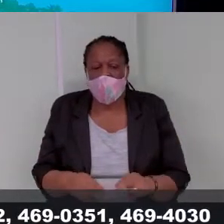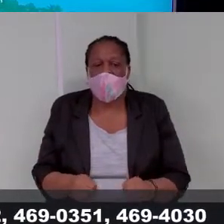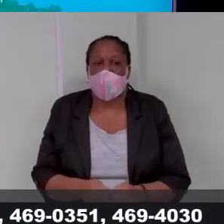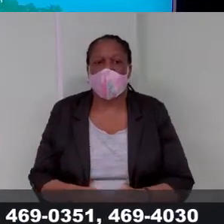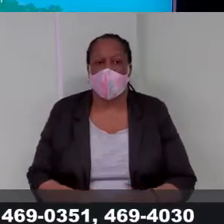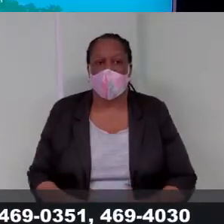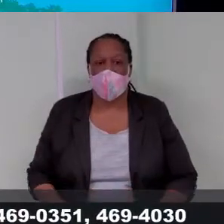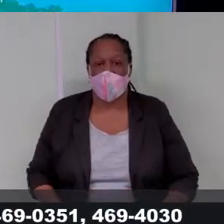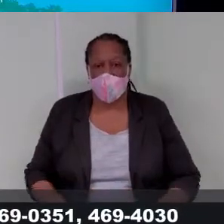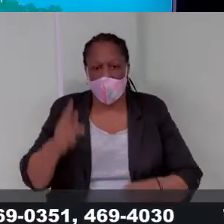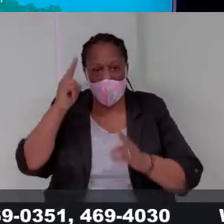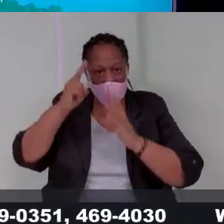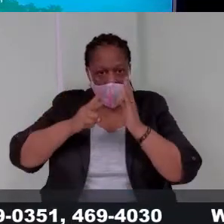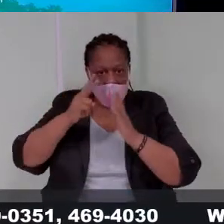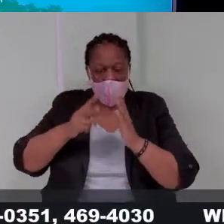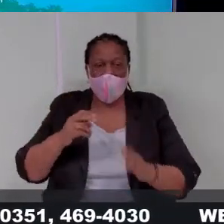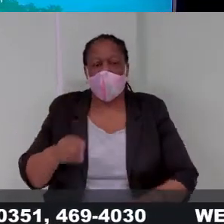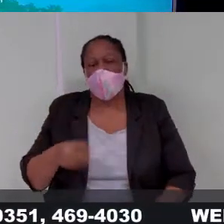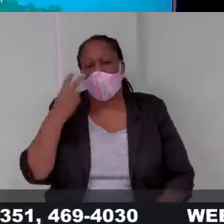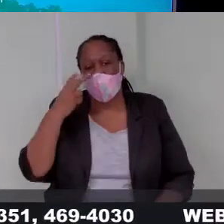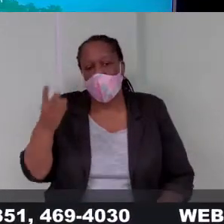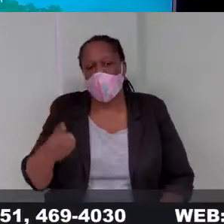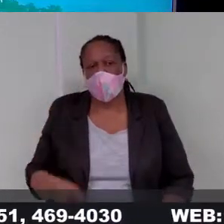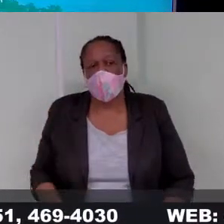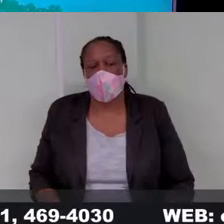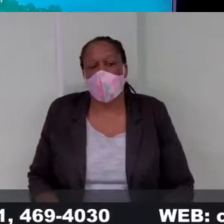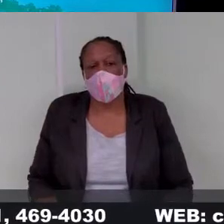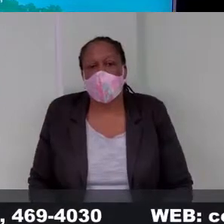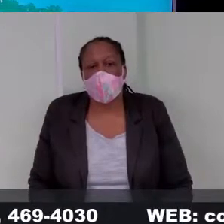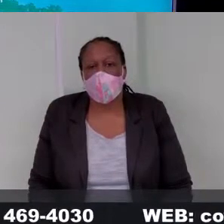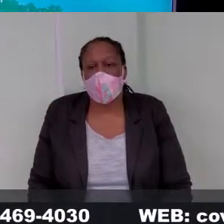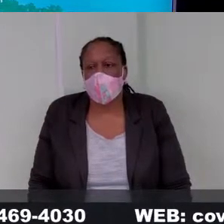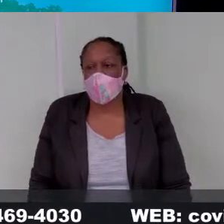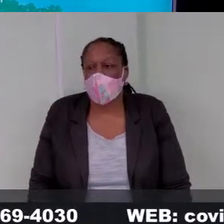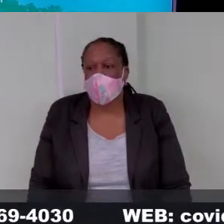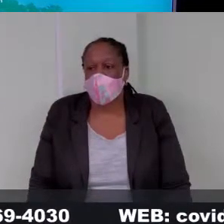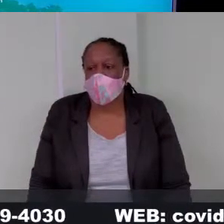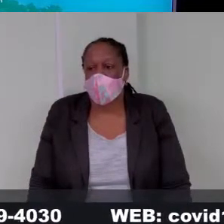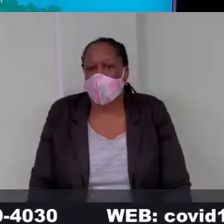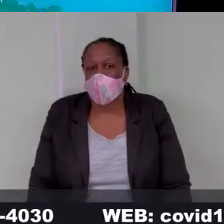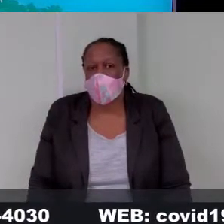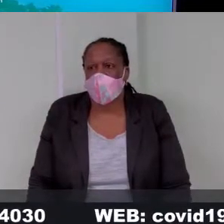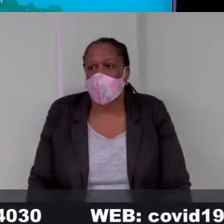Center Situation Report. Dr. Laws.